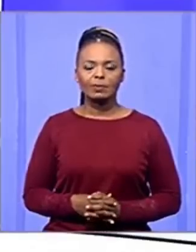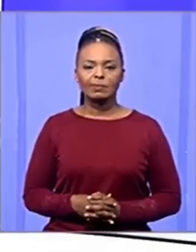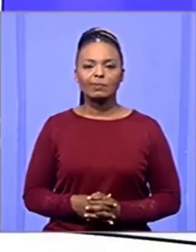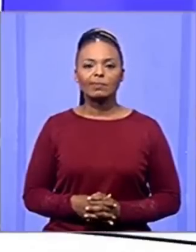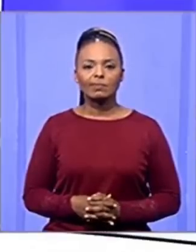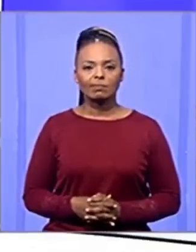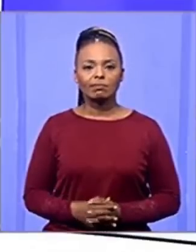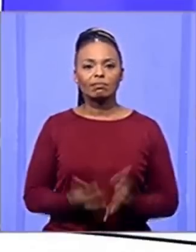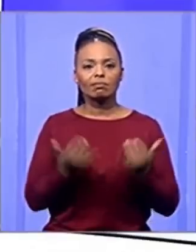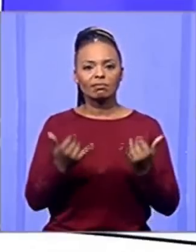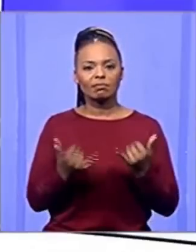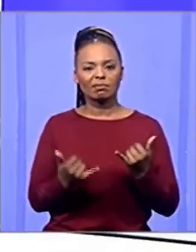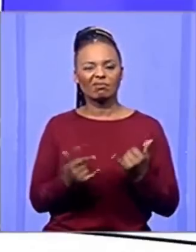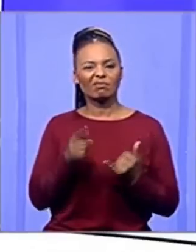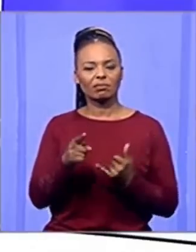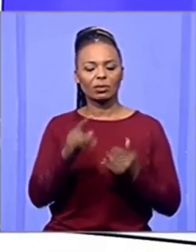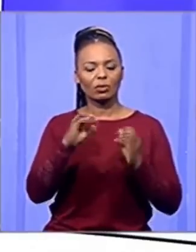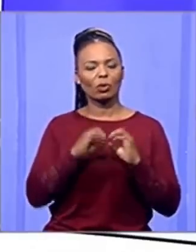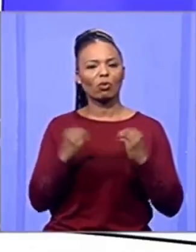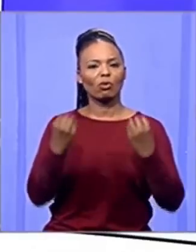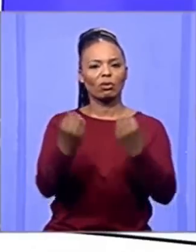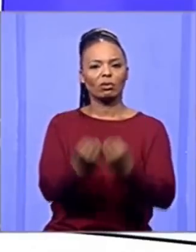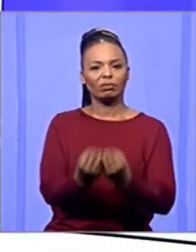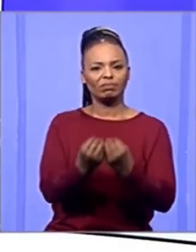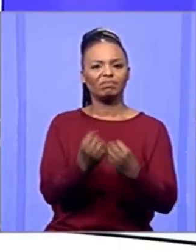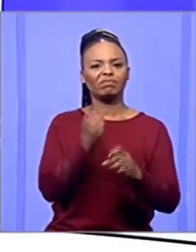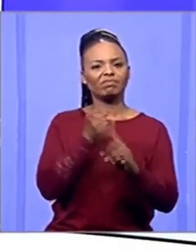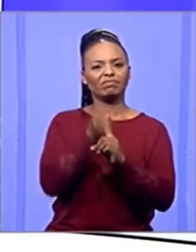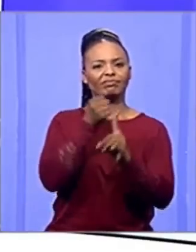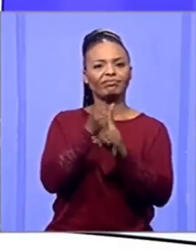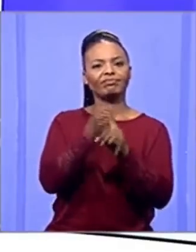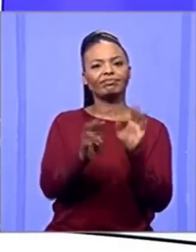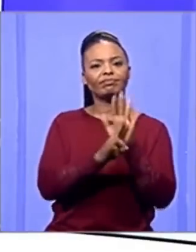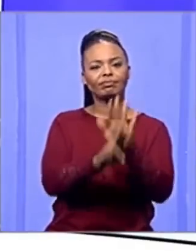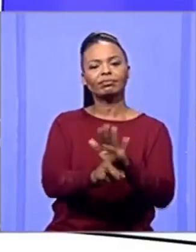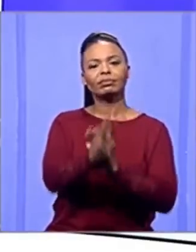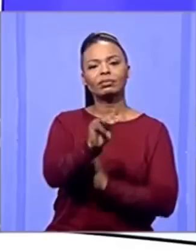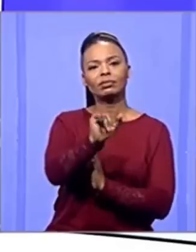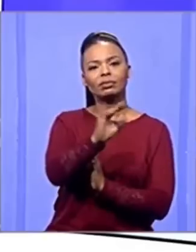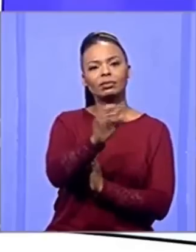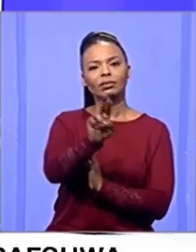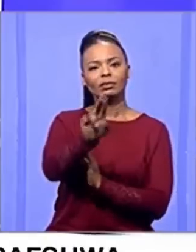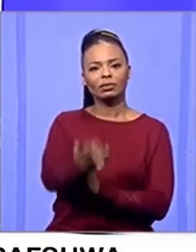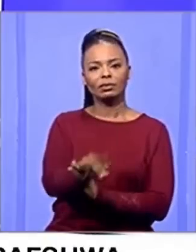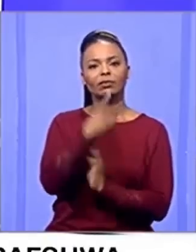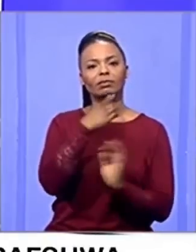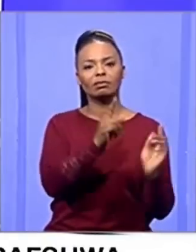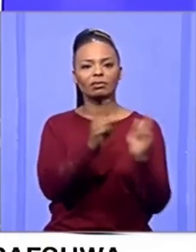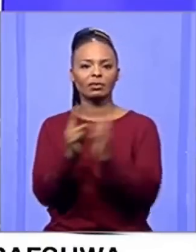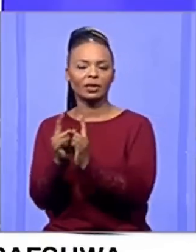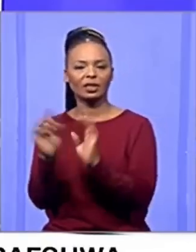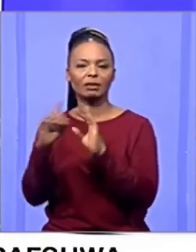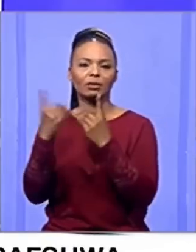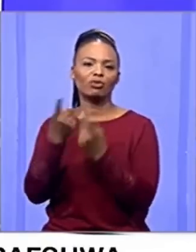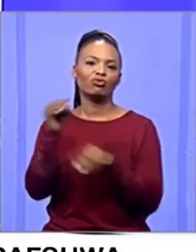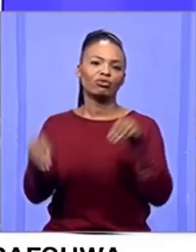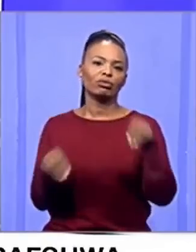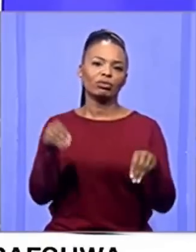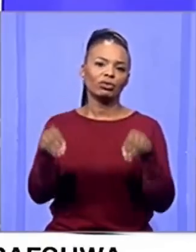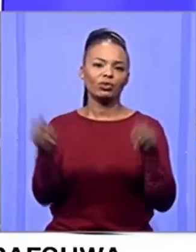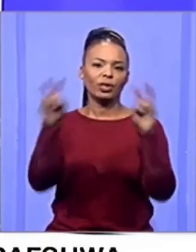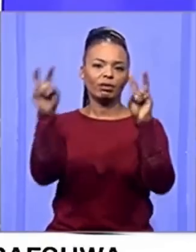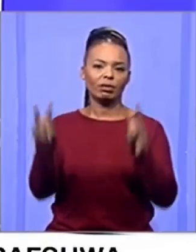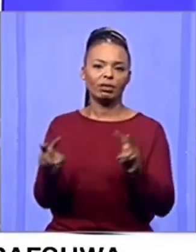Mokgatlo o lwanela ditokelo tsa baahi ba dulang dibakeng tsa merafo wa Makhua o batla kopano le letona la dirafshwa le Energy Gwede Mantashe ho tla